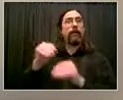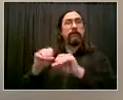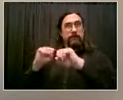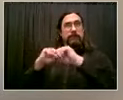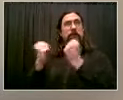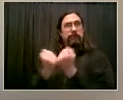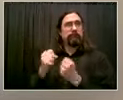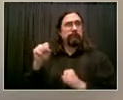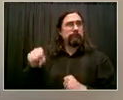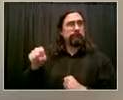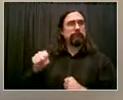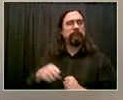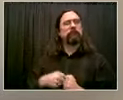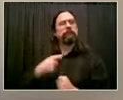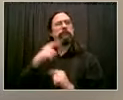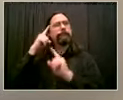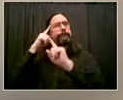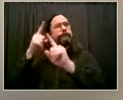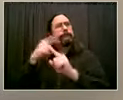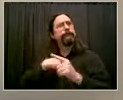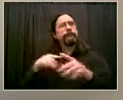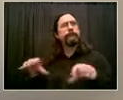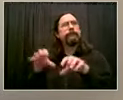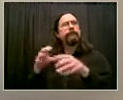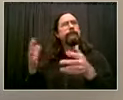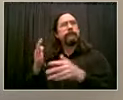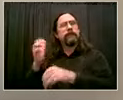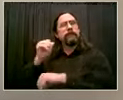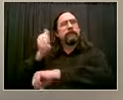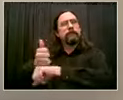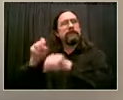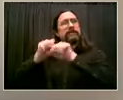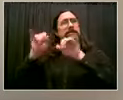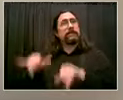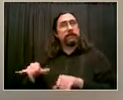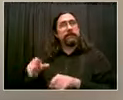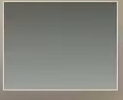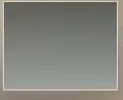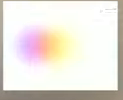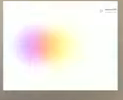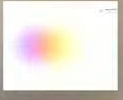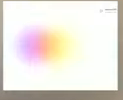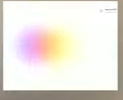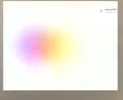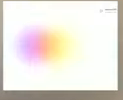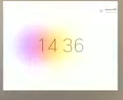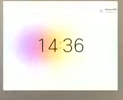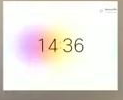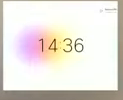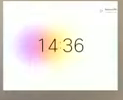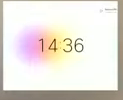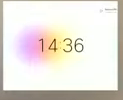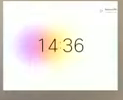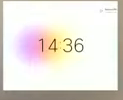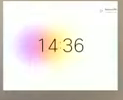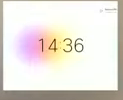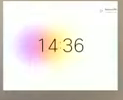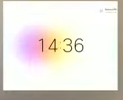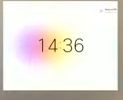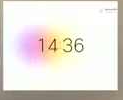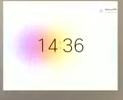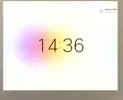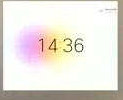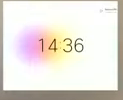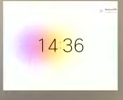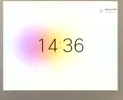and non-punishment because we have to cure the problem from the root. I'm a big believer that gun violence is a symptom of